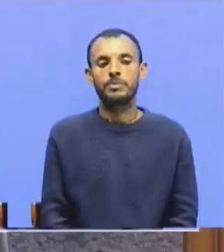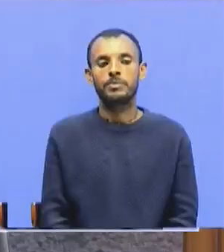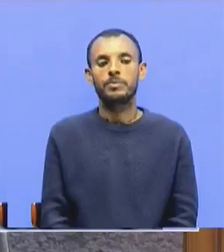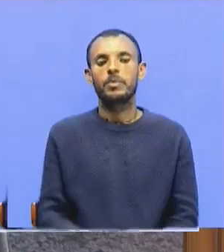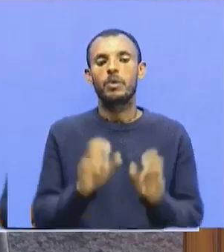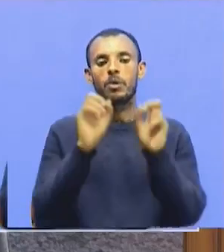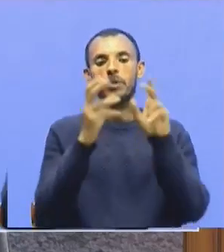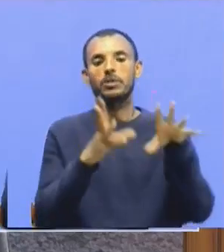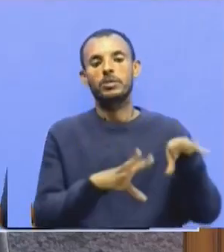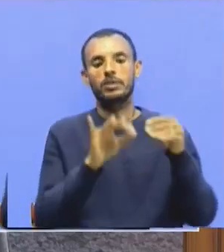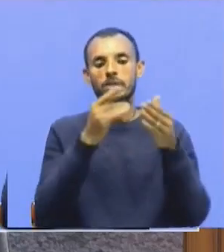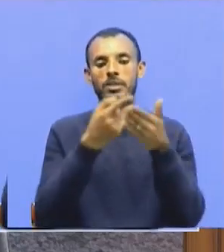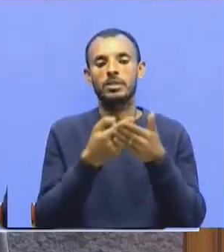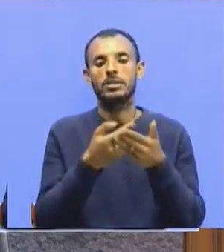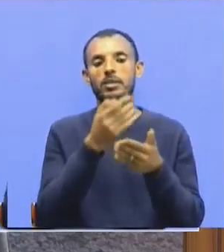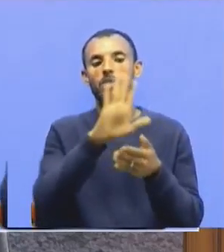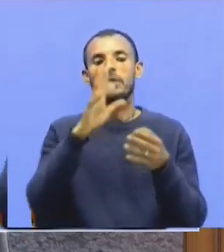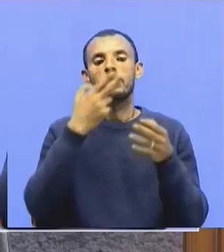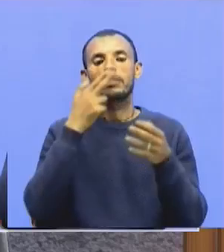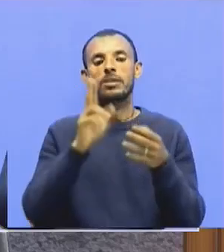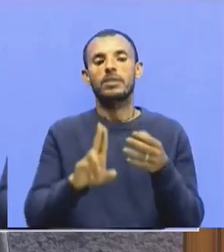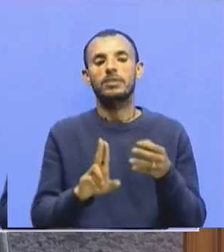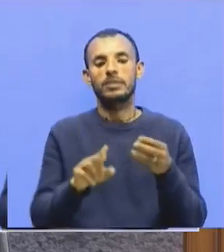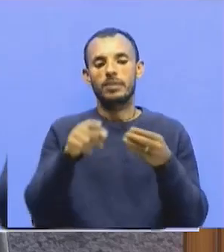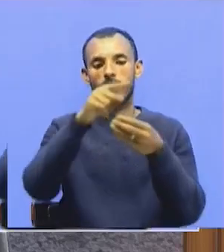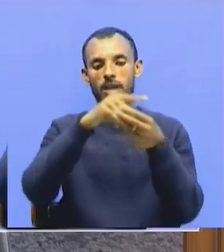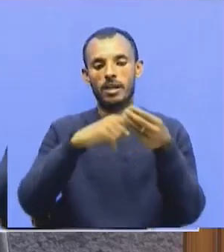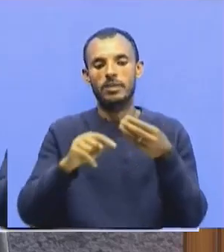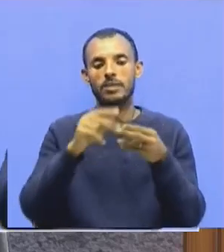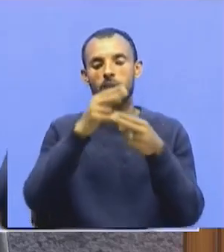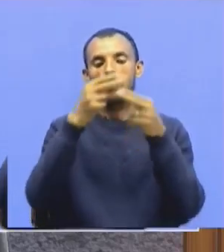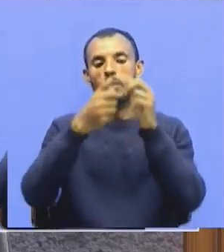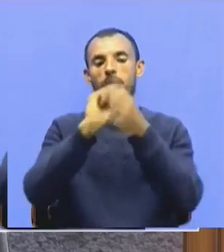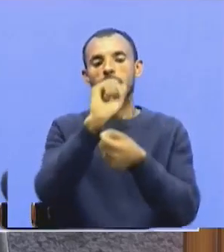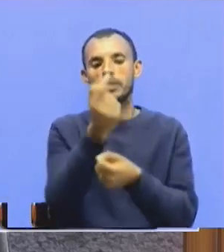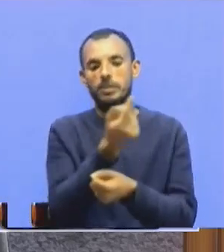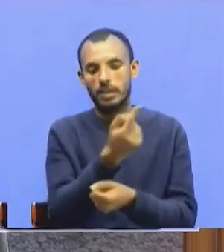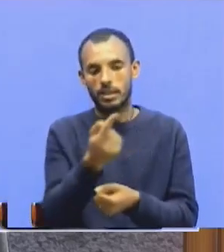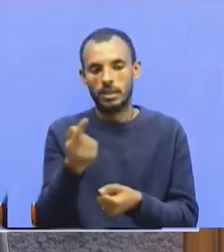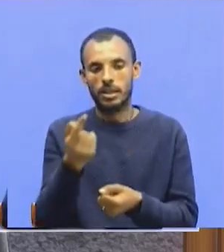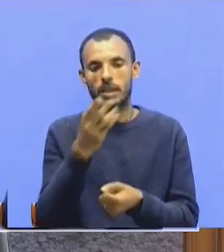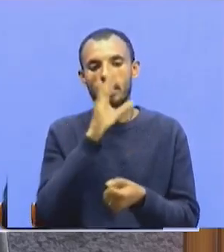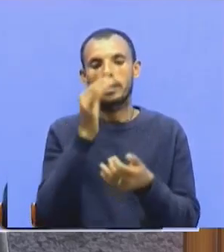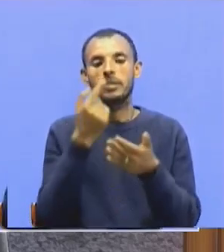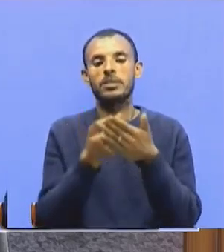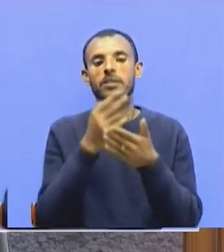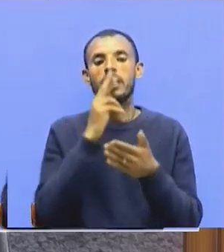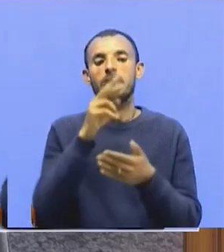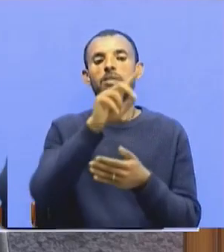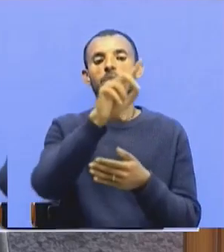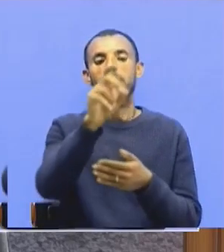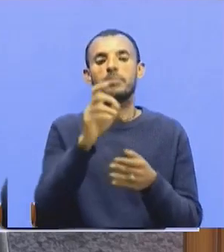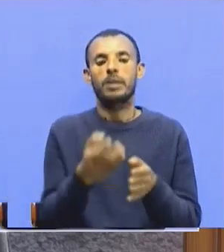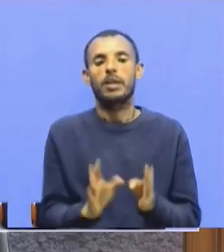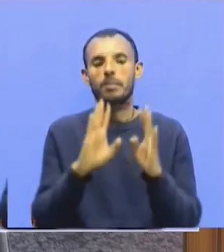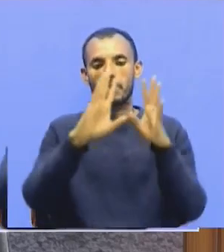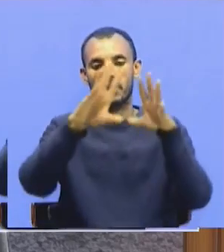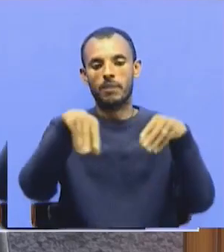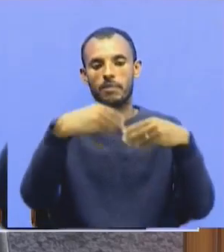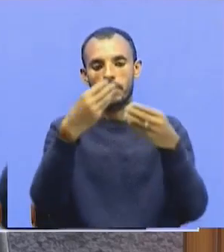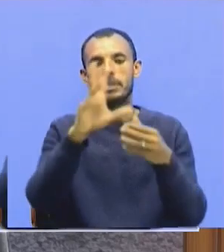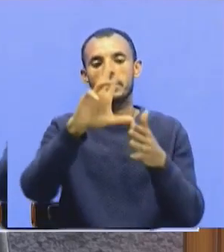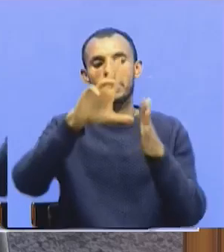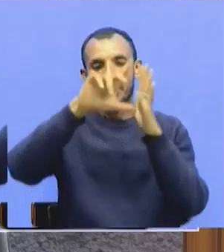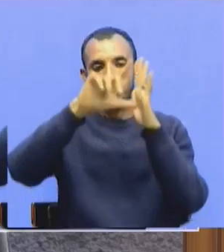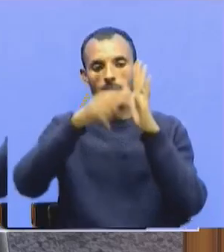Okay, students, this is your instruction. Circle the pronoun each sentence, and these are the questions. Let me give you 3